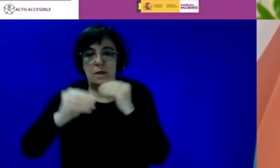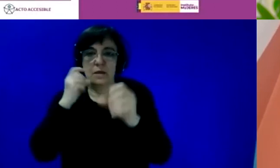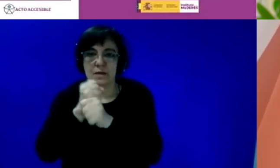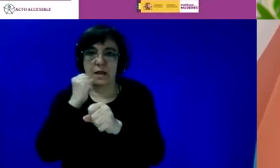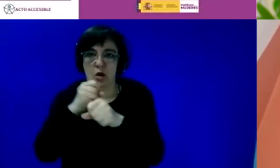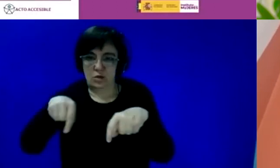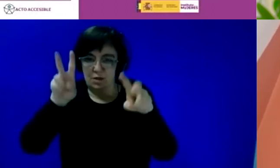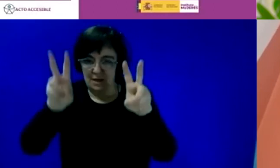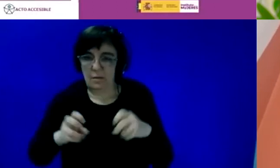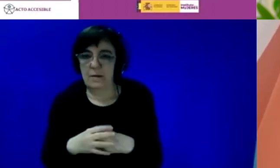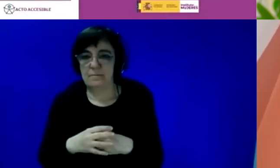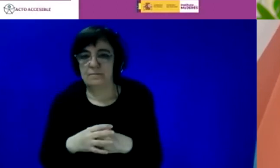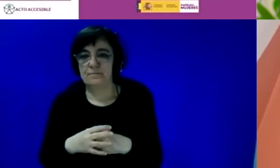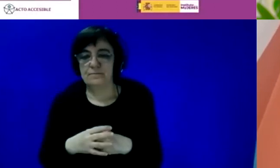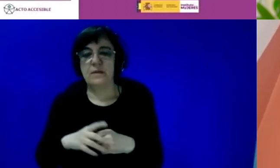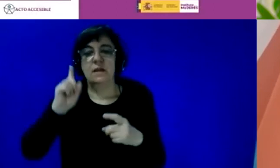here.